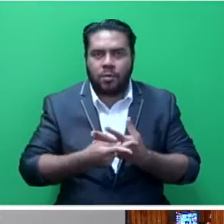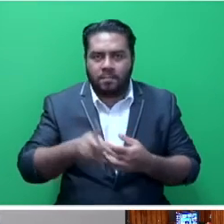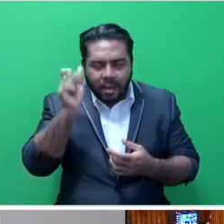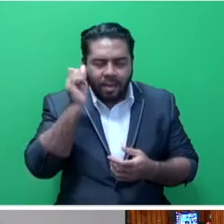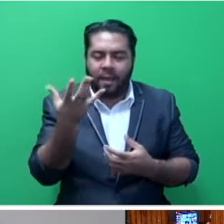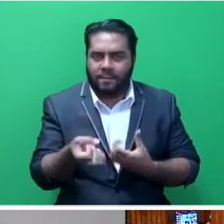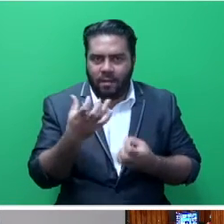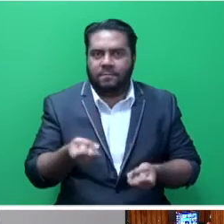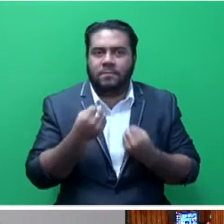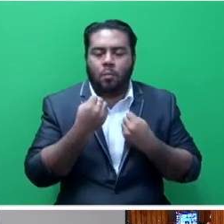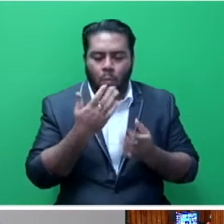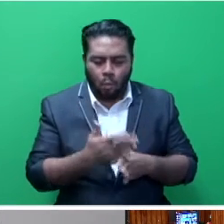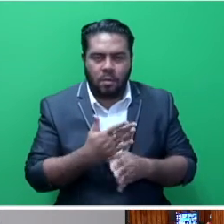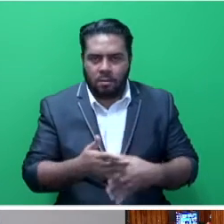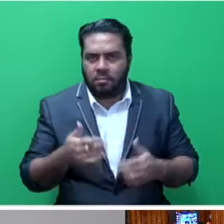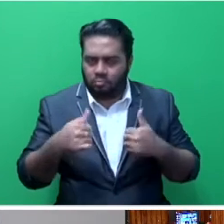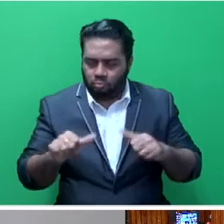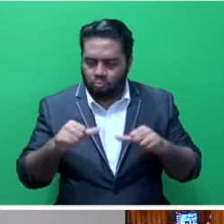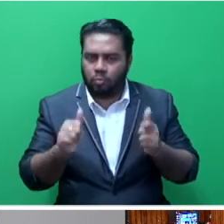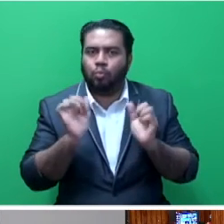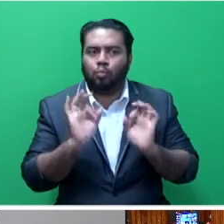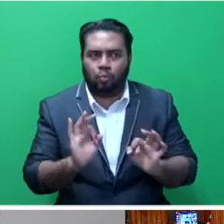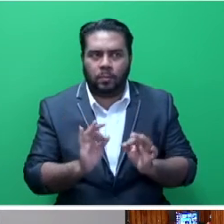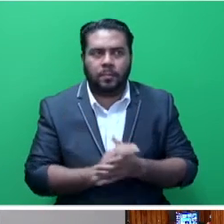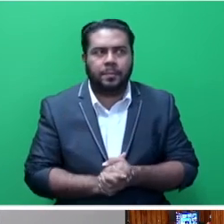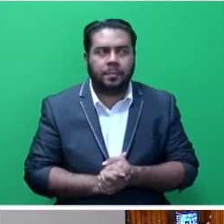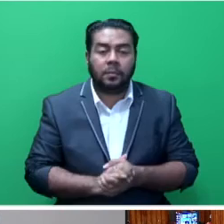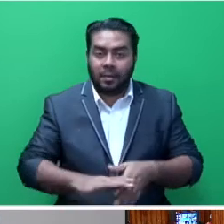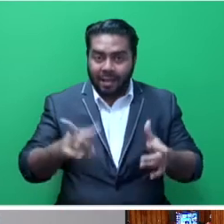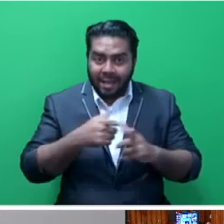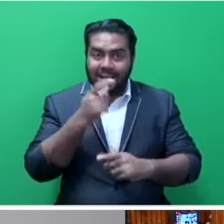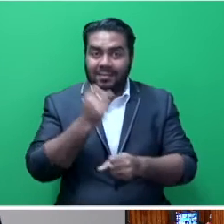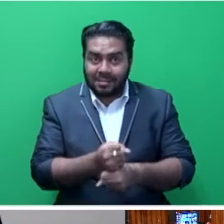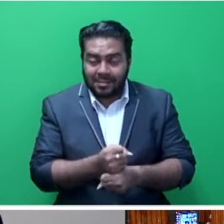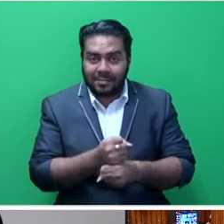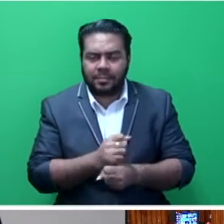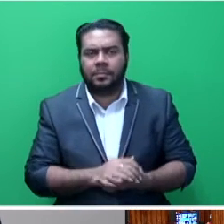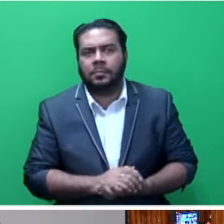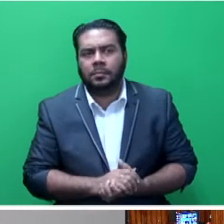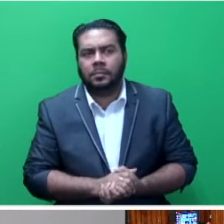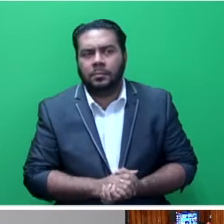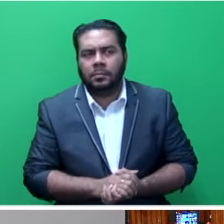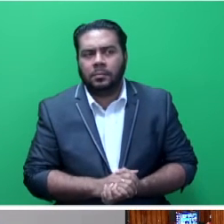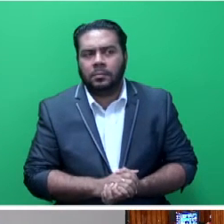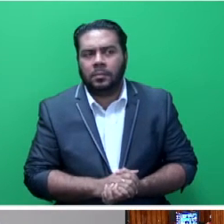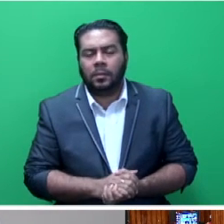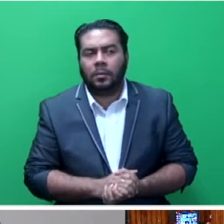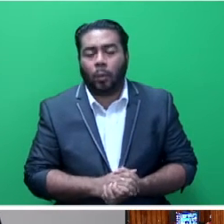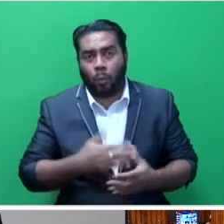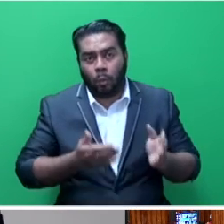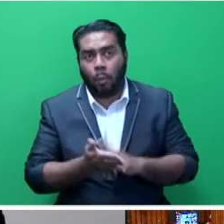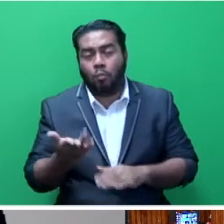And the subsequent bill that the Honourable Attorney General will will bring to